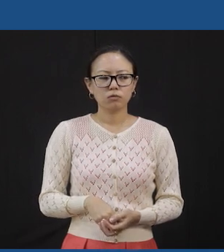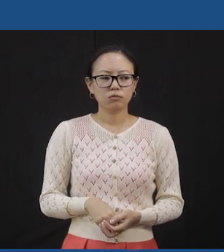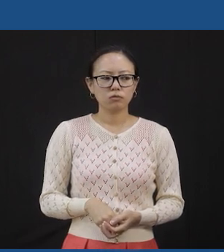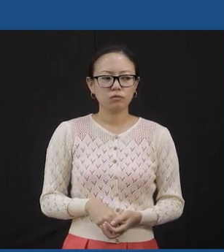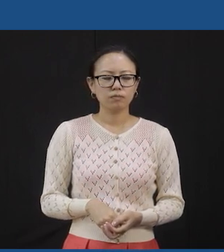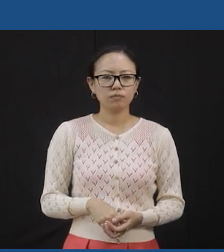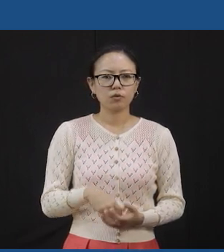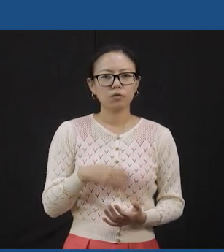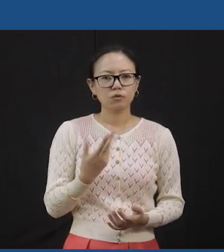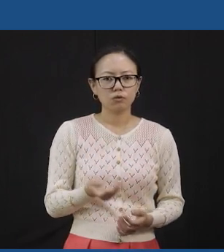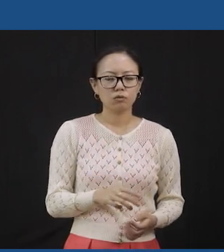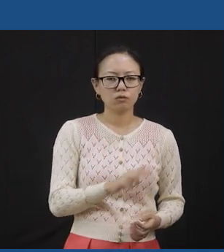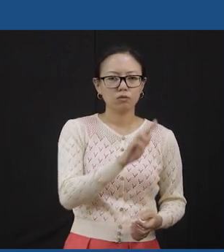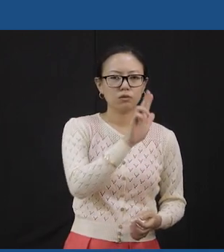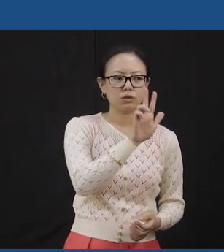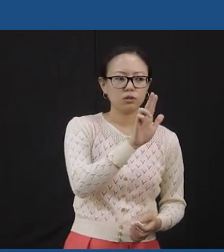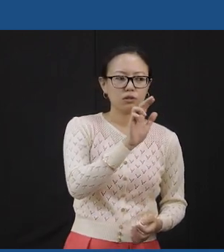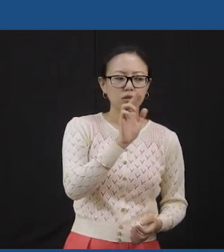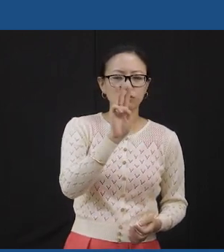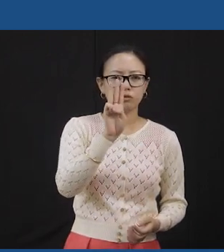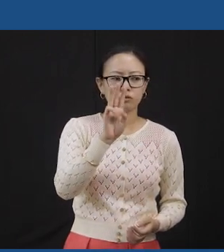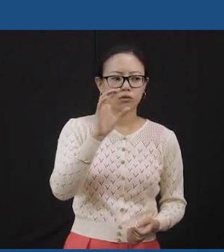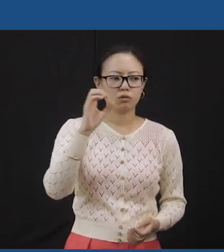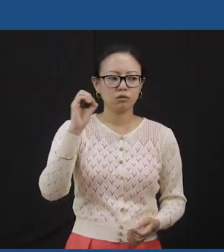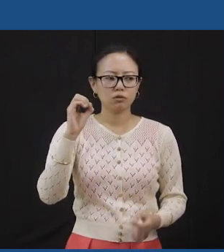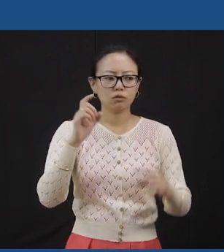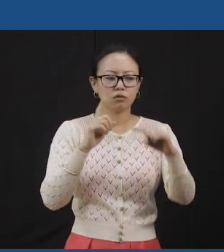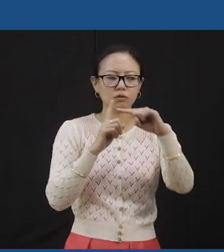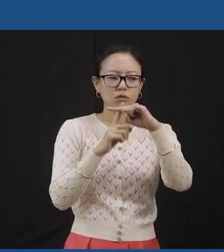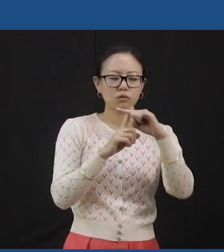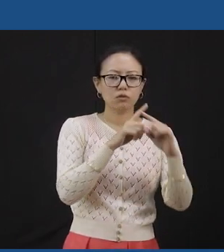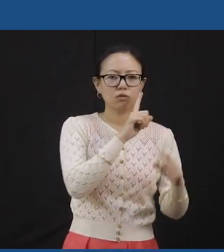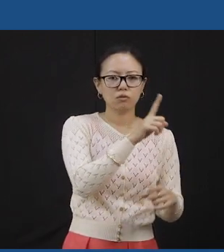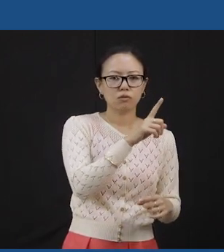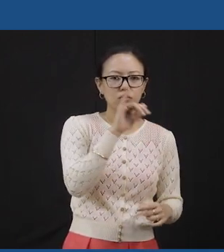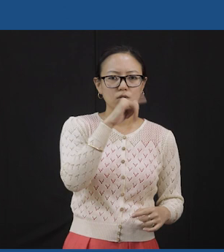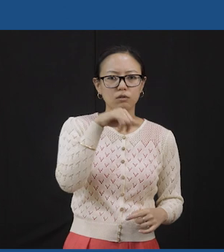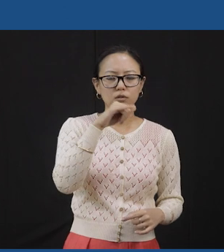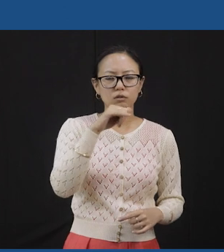So this is how it is solved without regrouping.